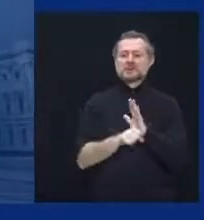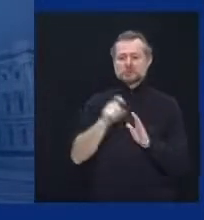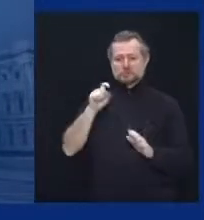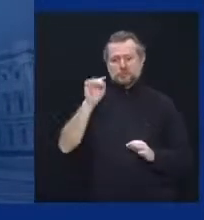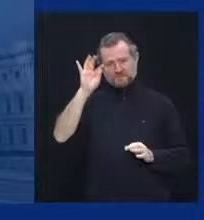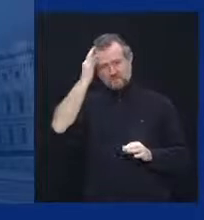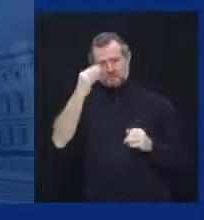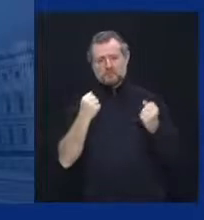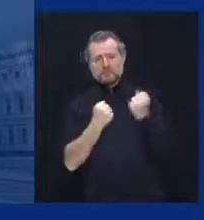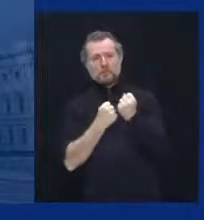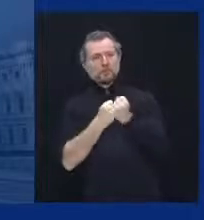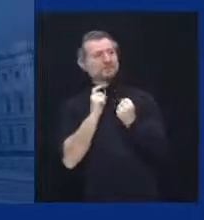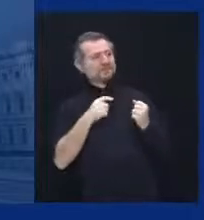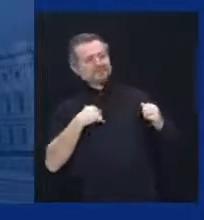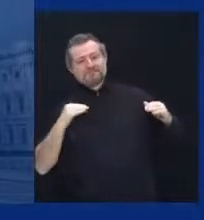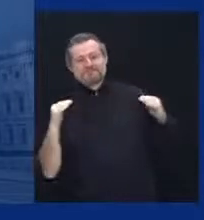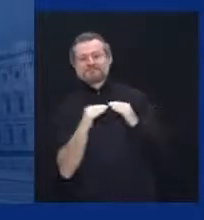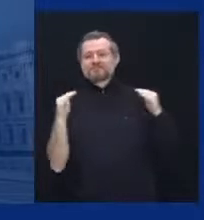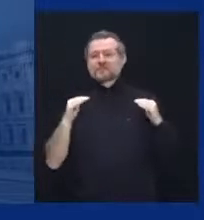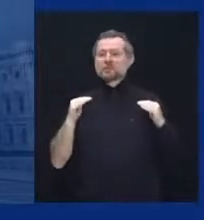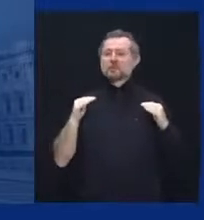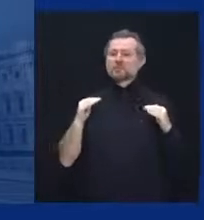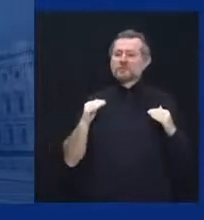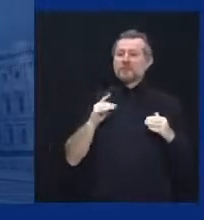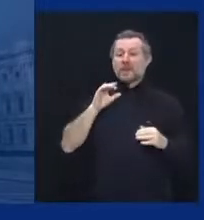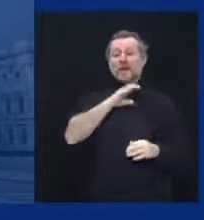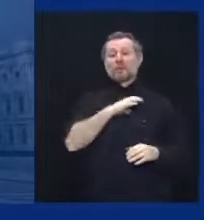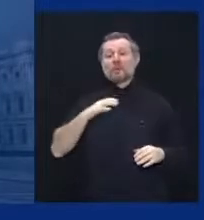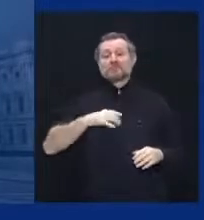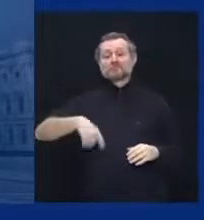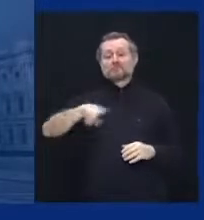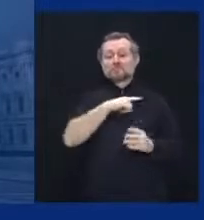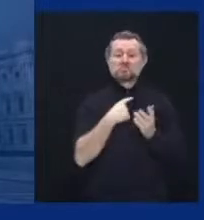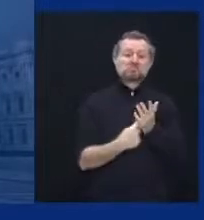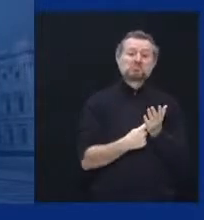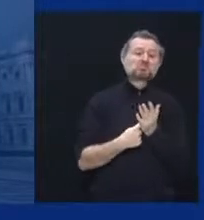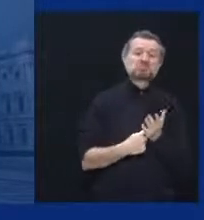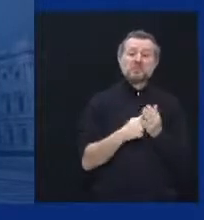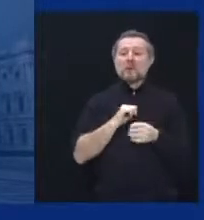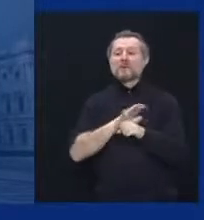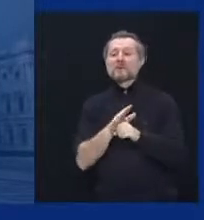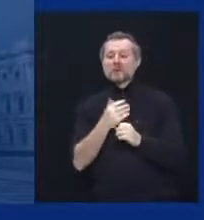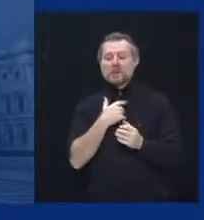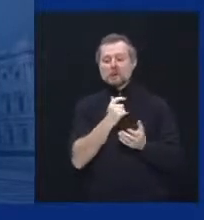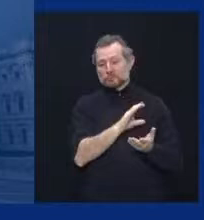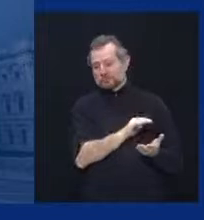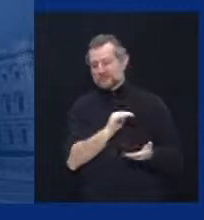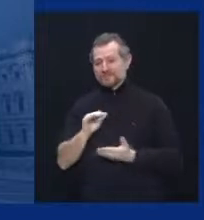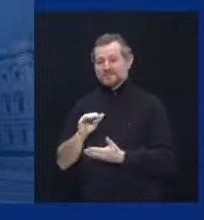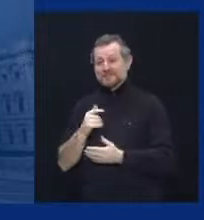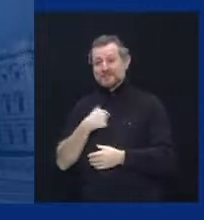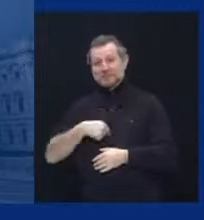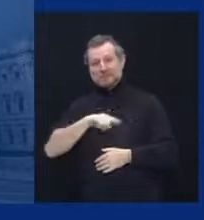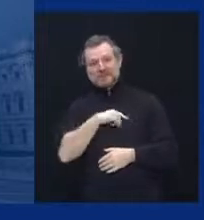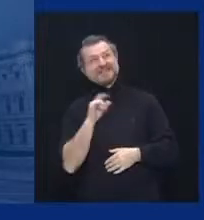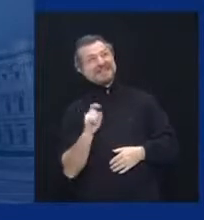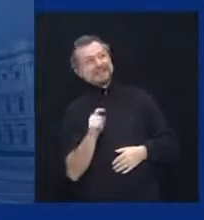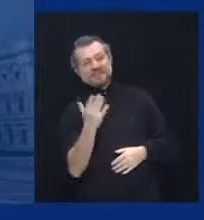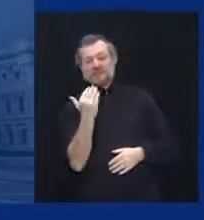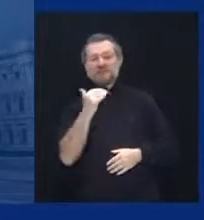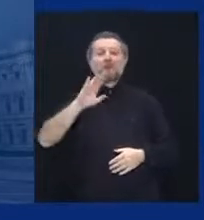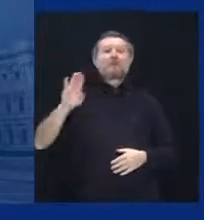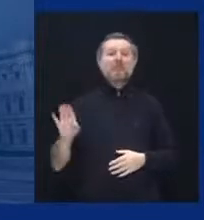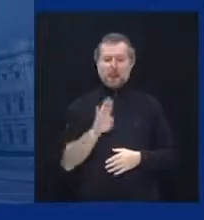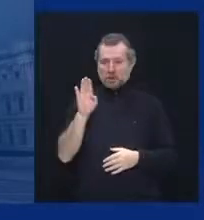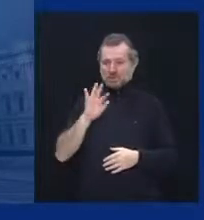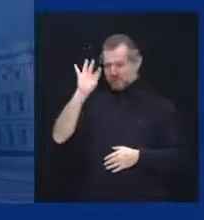They're discussing the COVID relief package now. We need $15 billion in federal relief, and we need